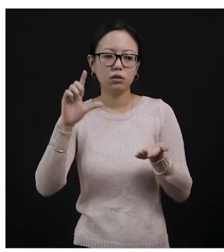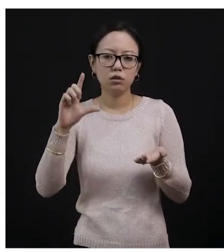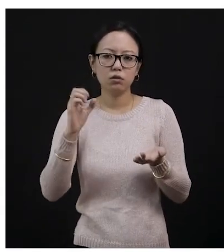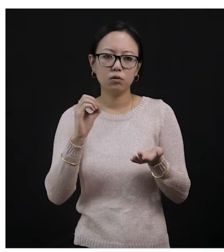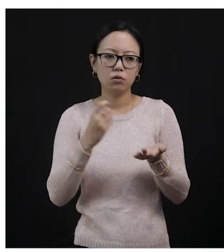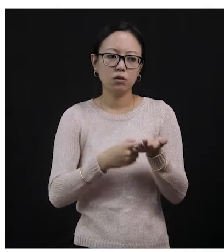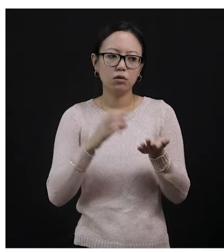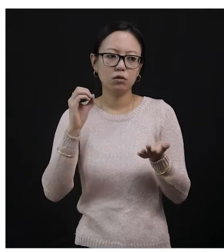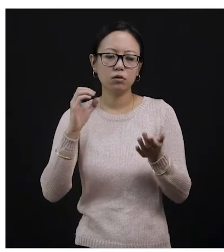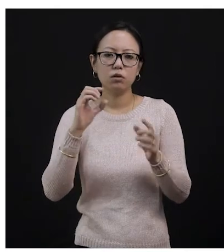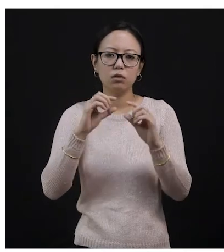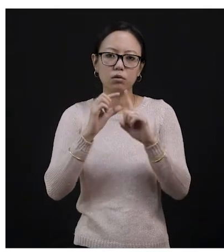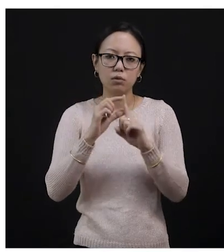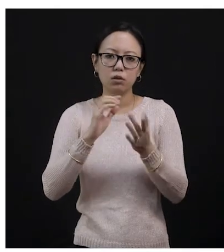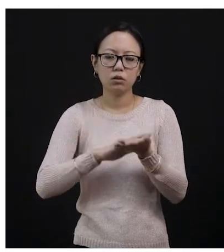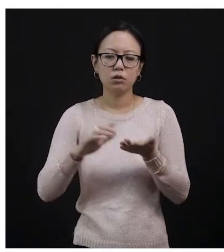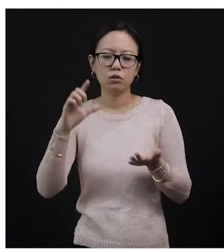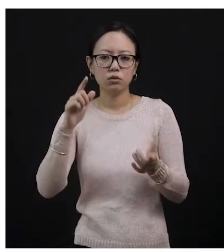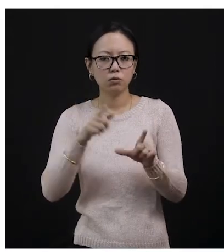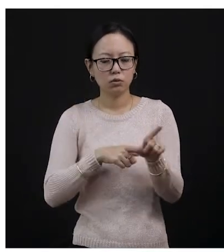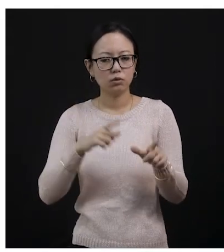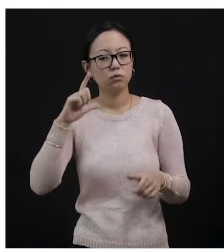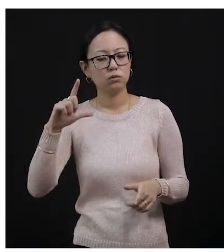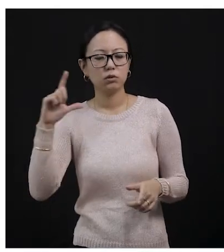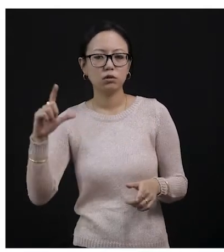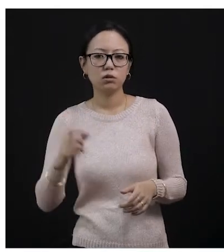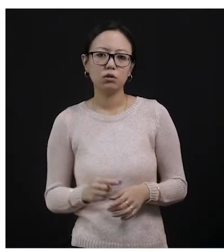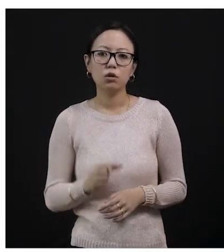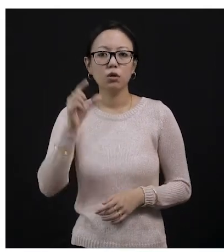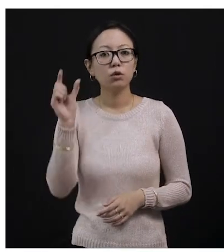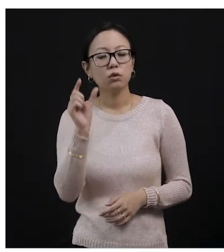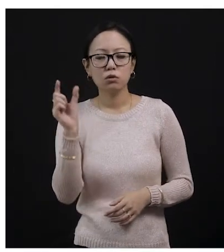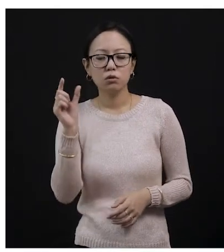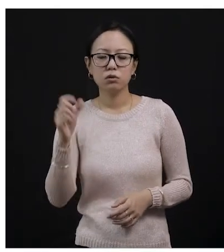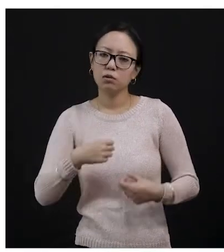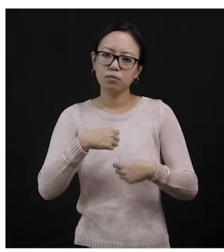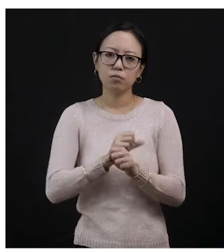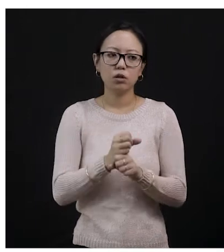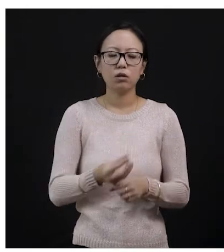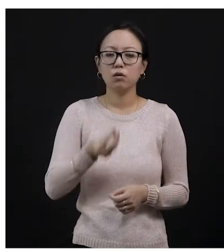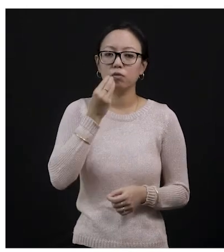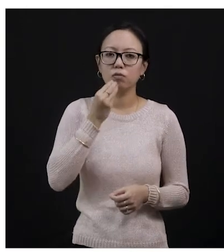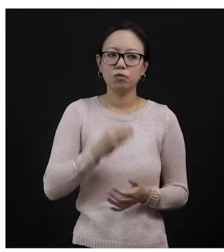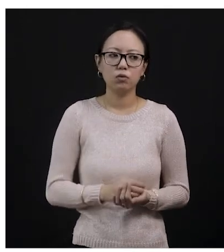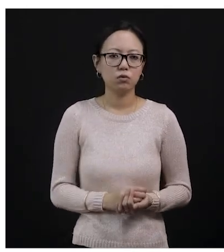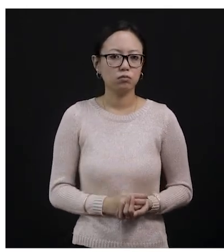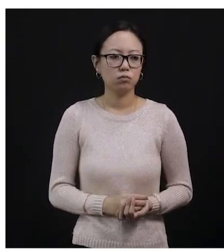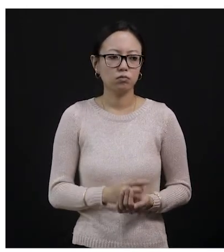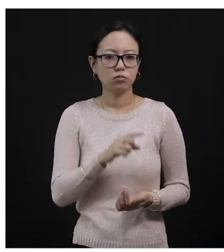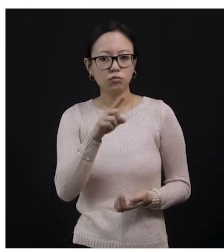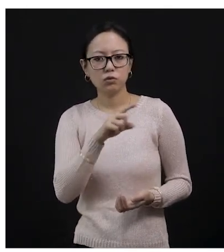photosynthesis. Very important process, okay? Students, you have to know this by heart. It has to be in your fingertips,